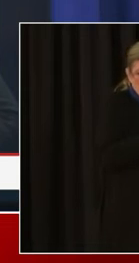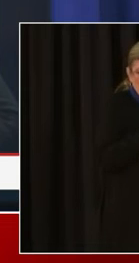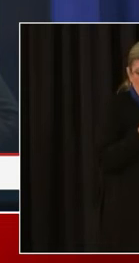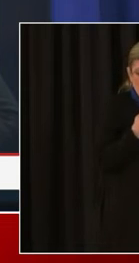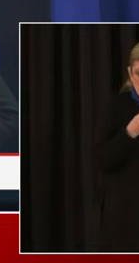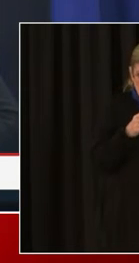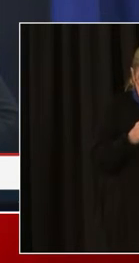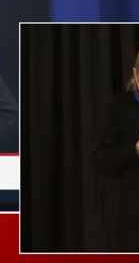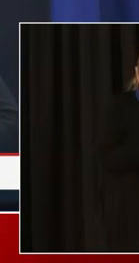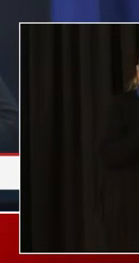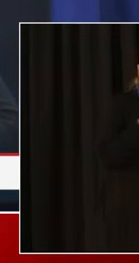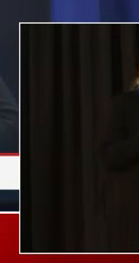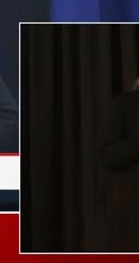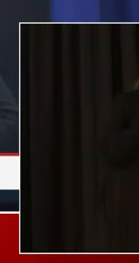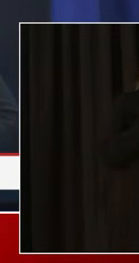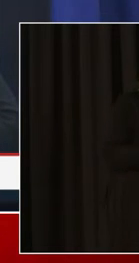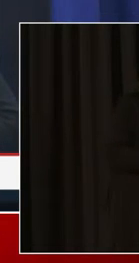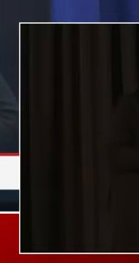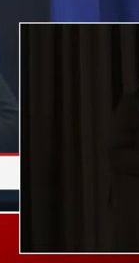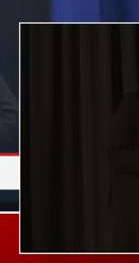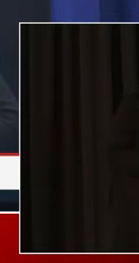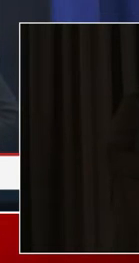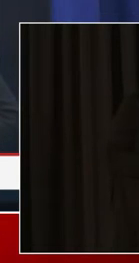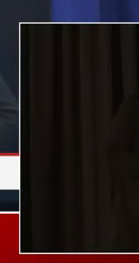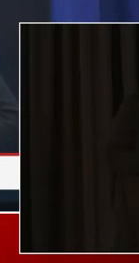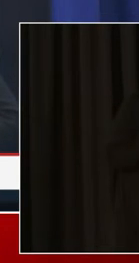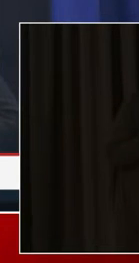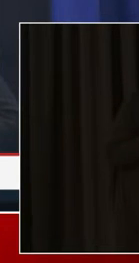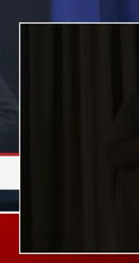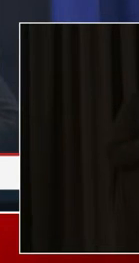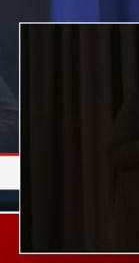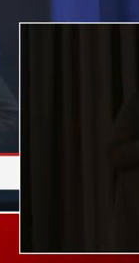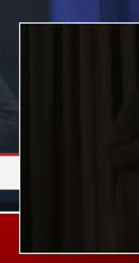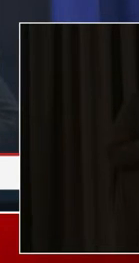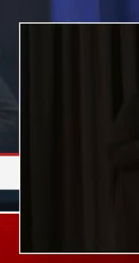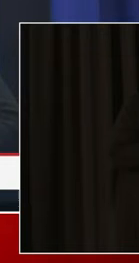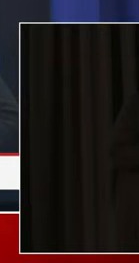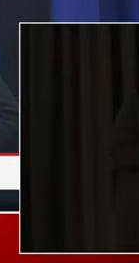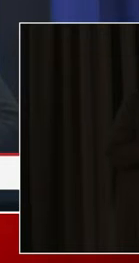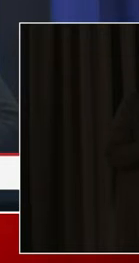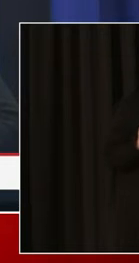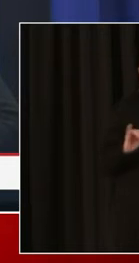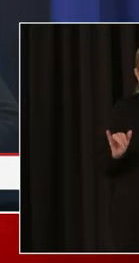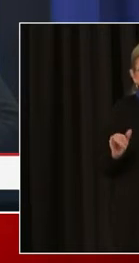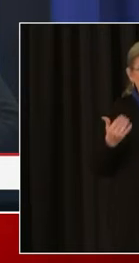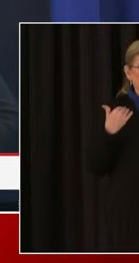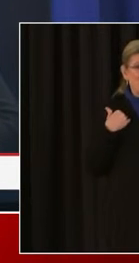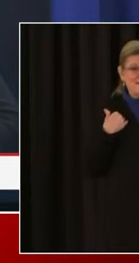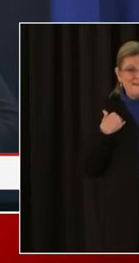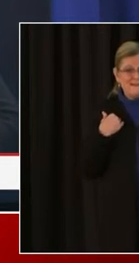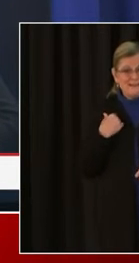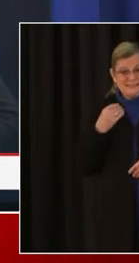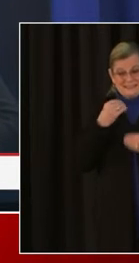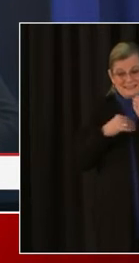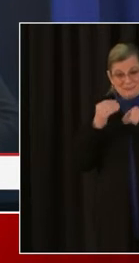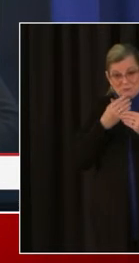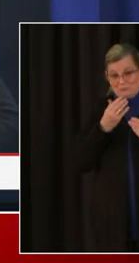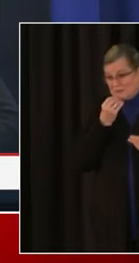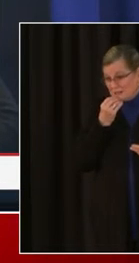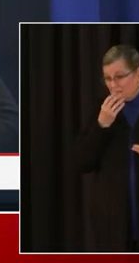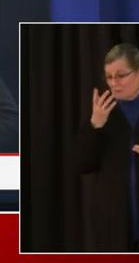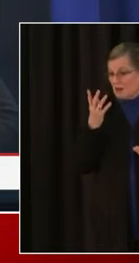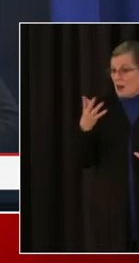opportunity to visit an elementary school where they have outdoor learning, and they also have their meals served for